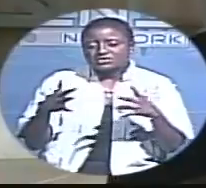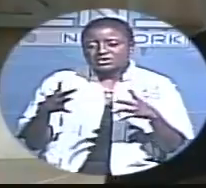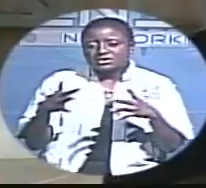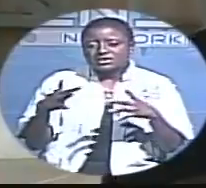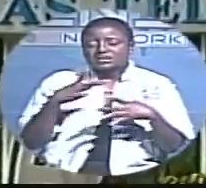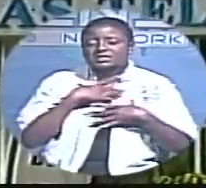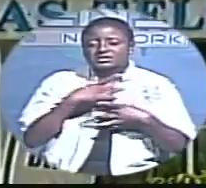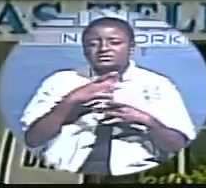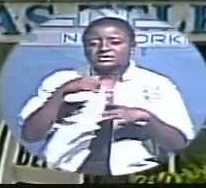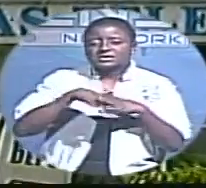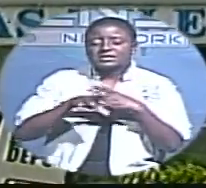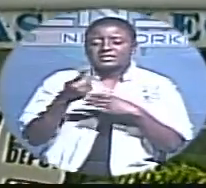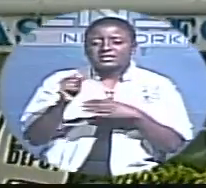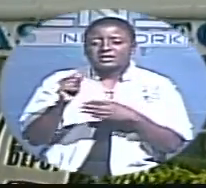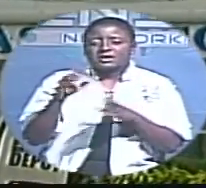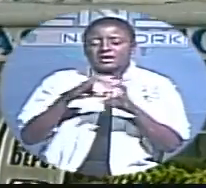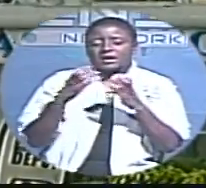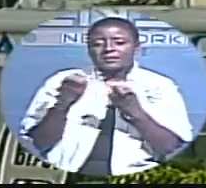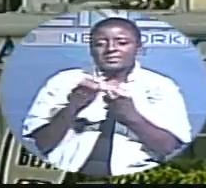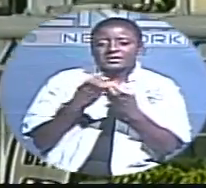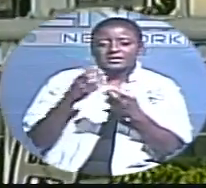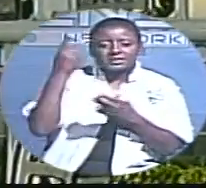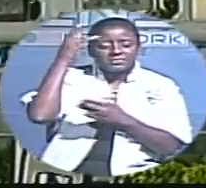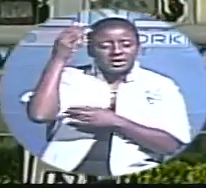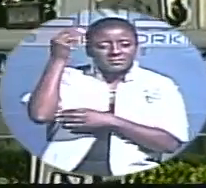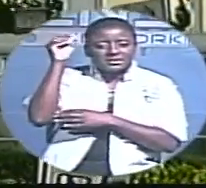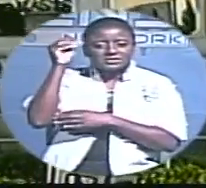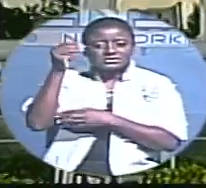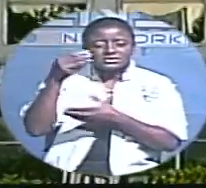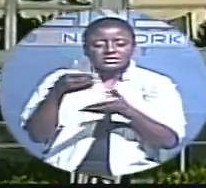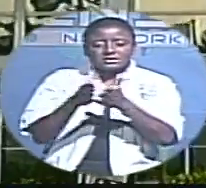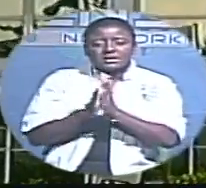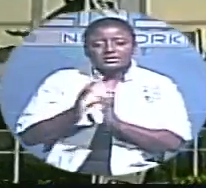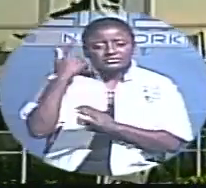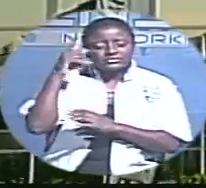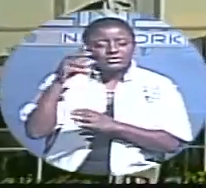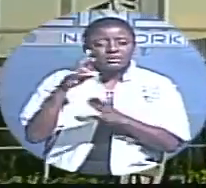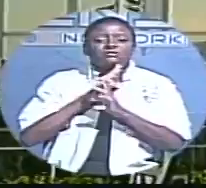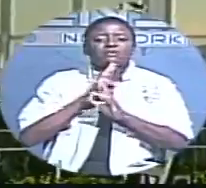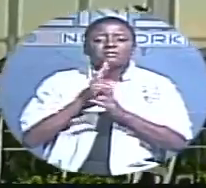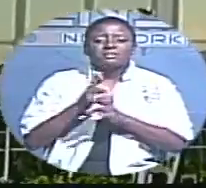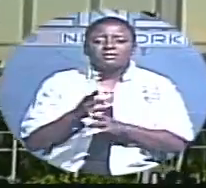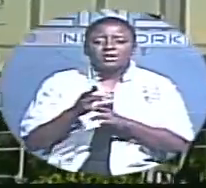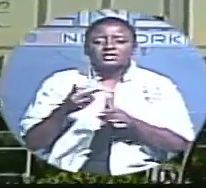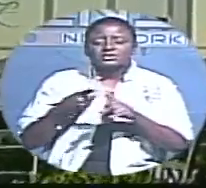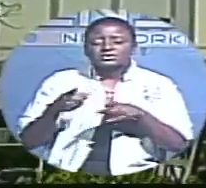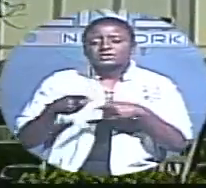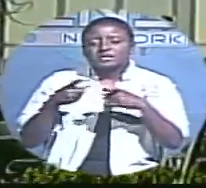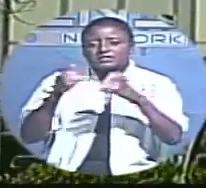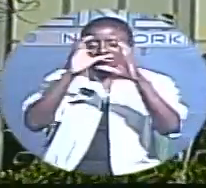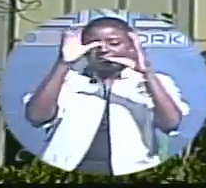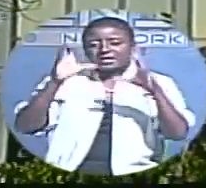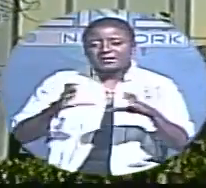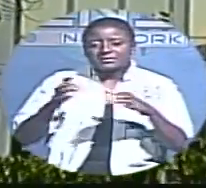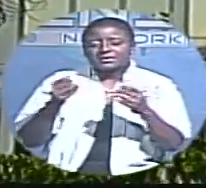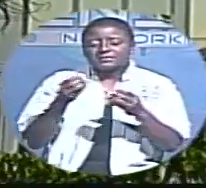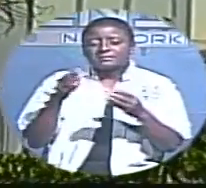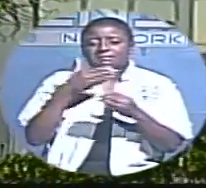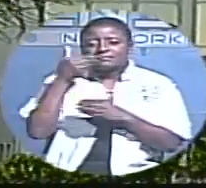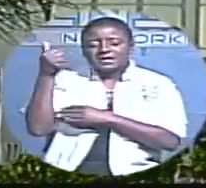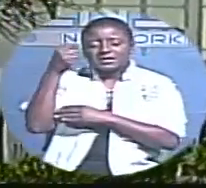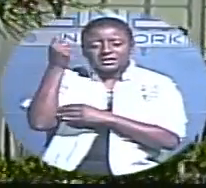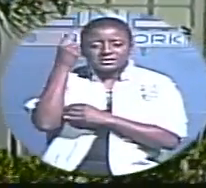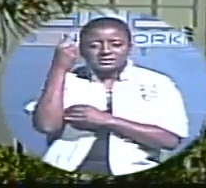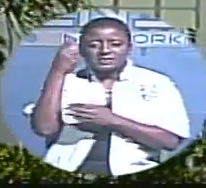the company. The Prime Minister has requested a report which will give the Cabinet a greater understanding of what took place during the sale. ZNS News asked